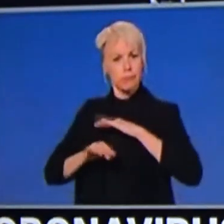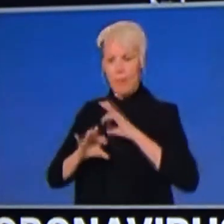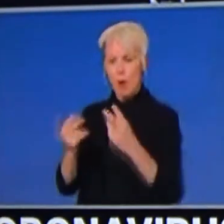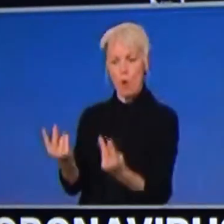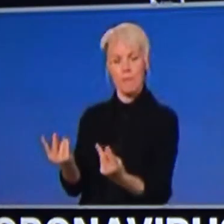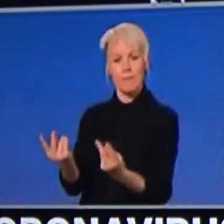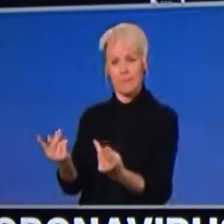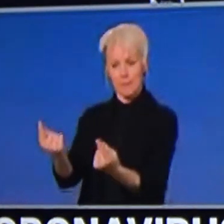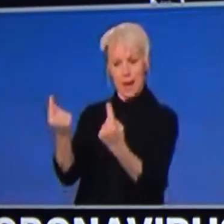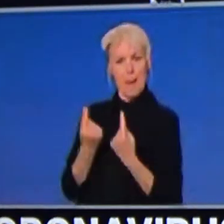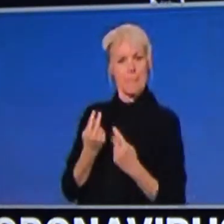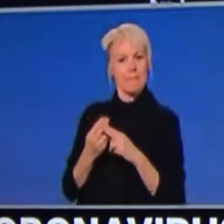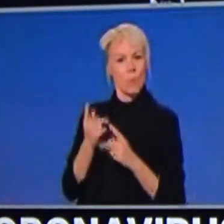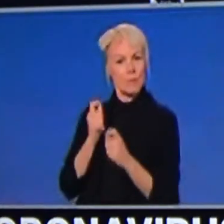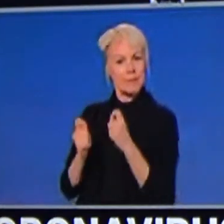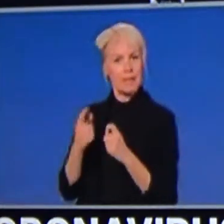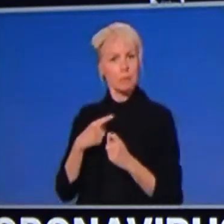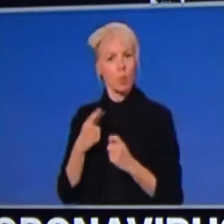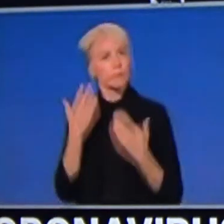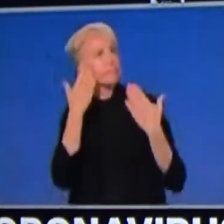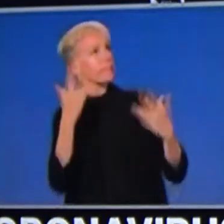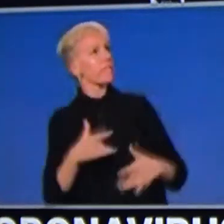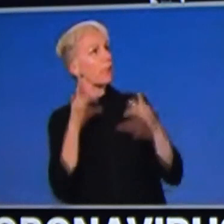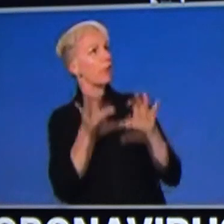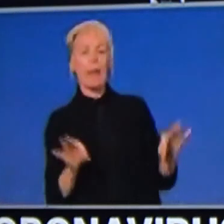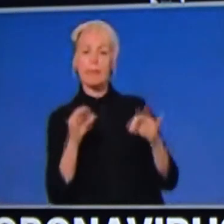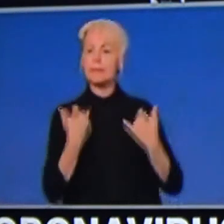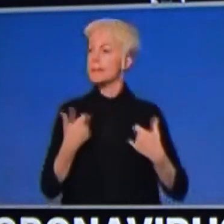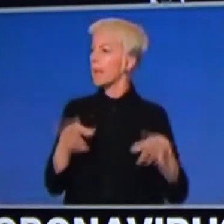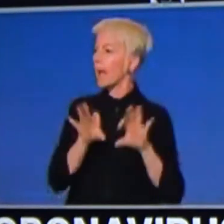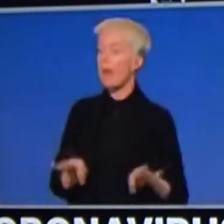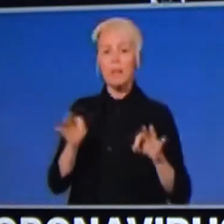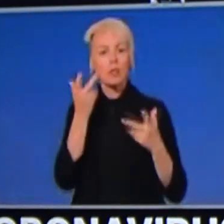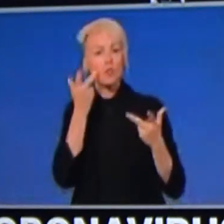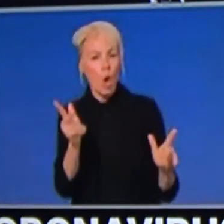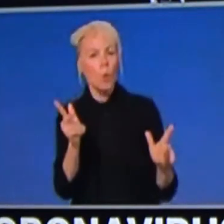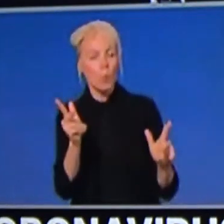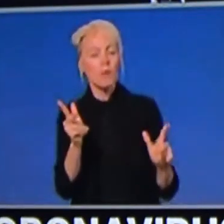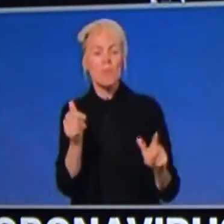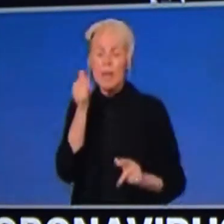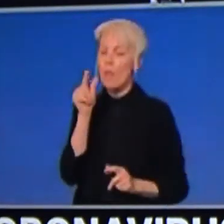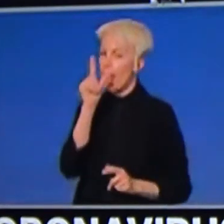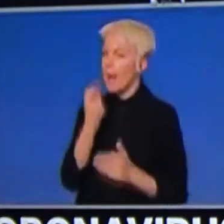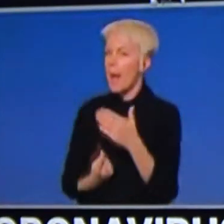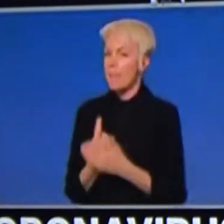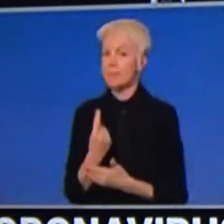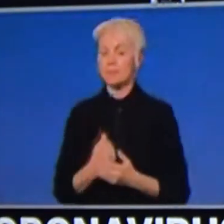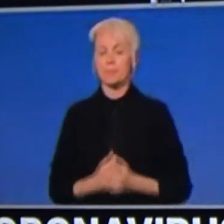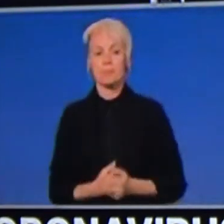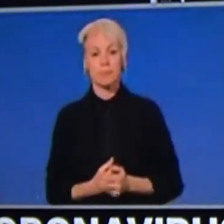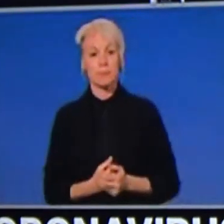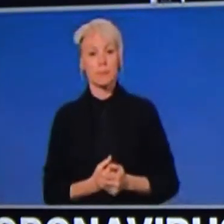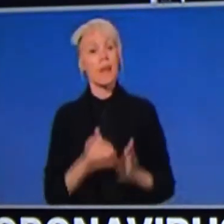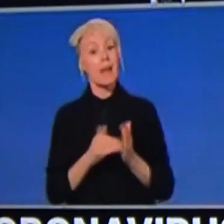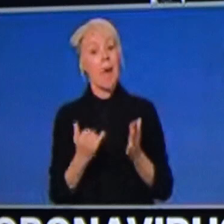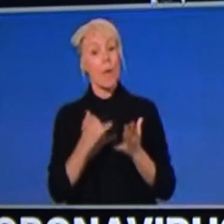But we have done some pretty broad-scale testing in a lot of states now. South Australia is testing everybody with